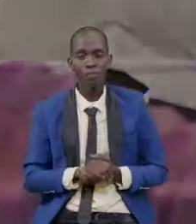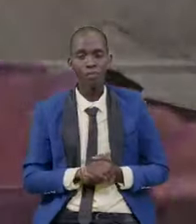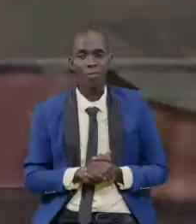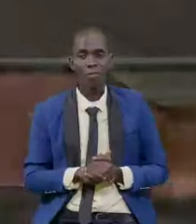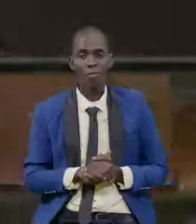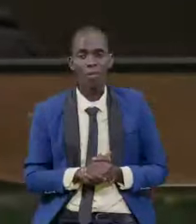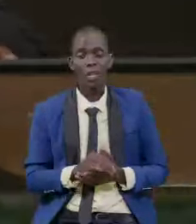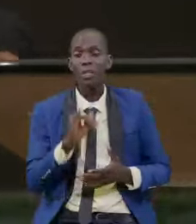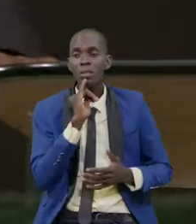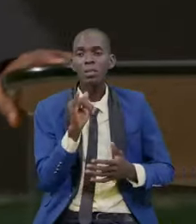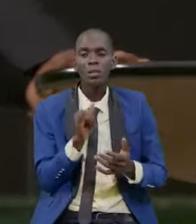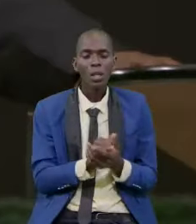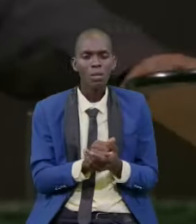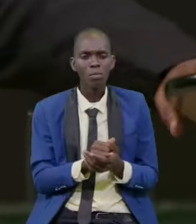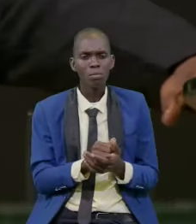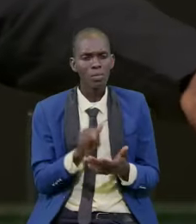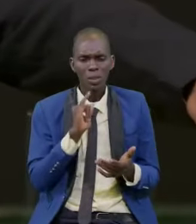that where to begin?